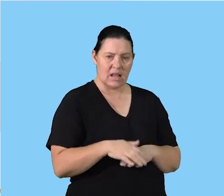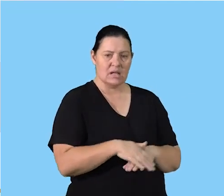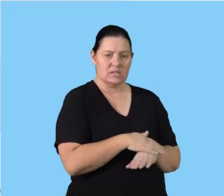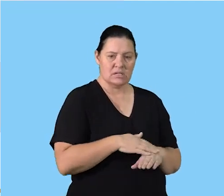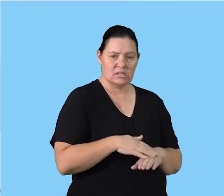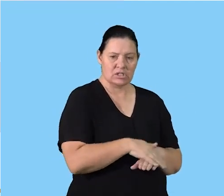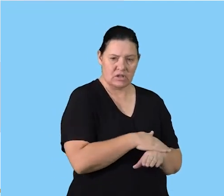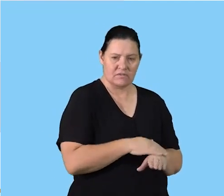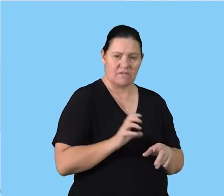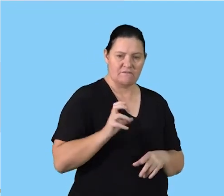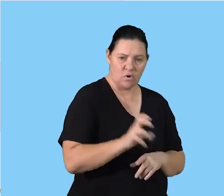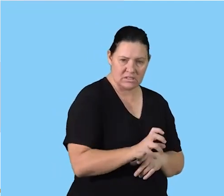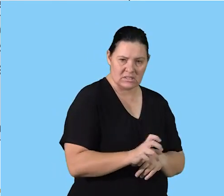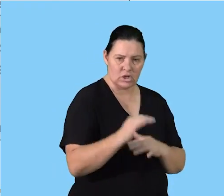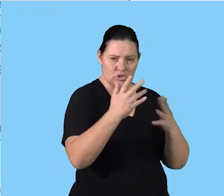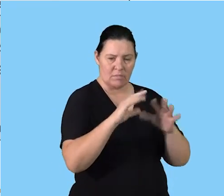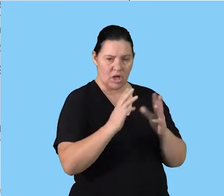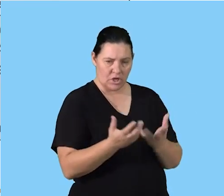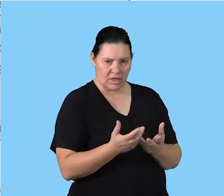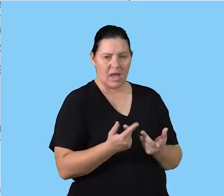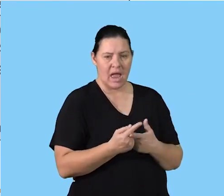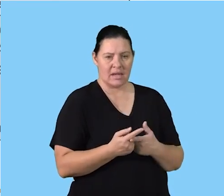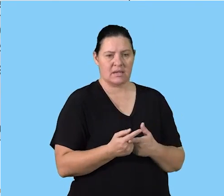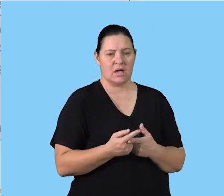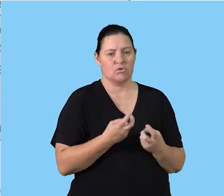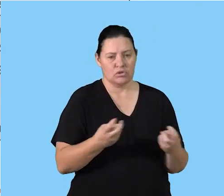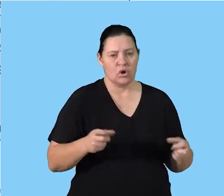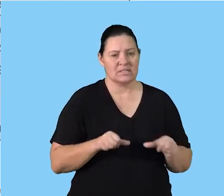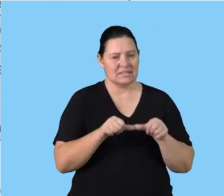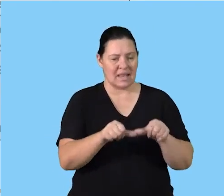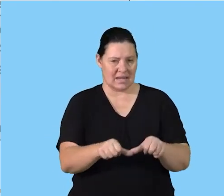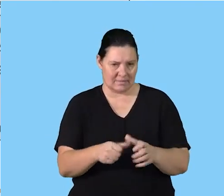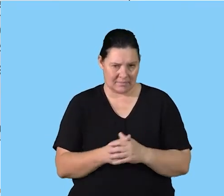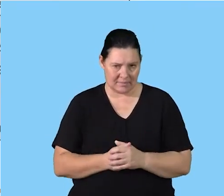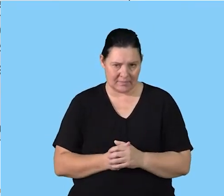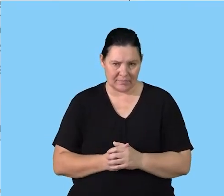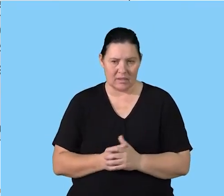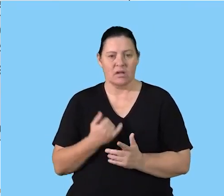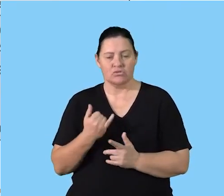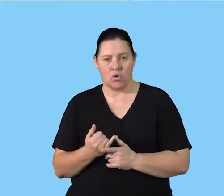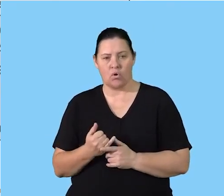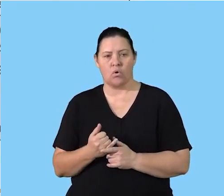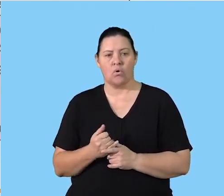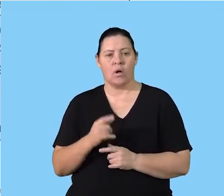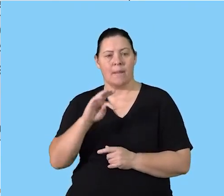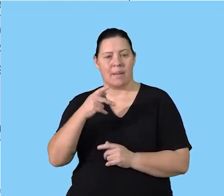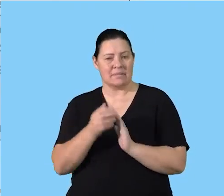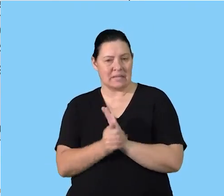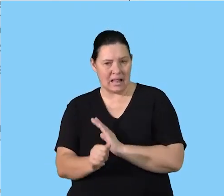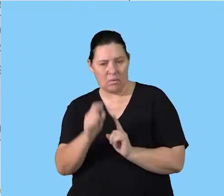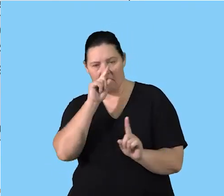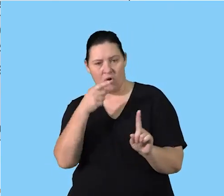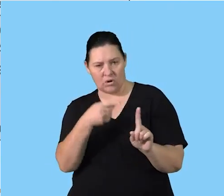that shape the earth, and we still have resources and sustainability. Under map skills, what we have done, we only targeted